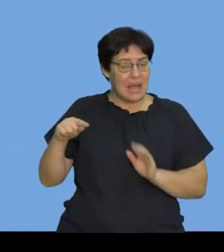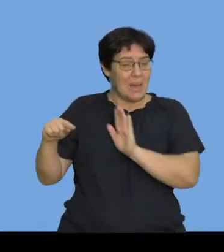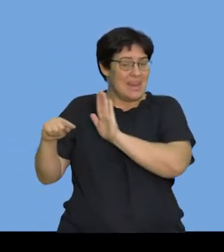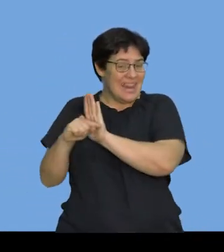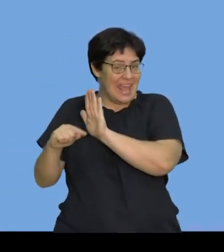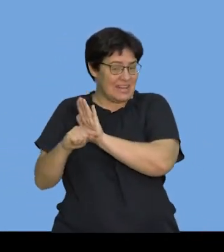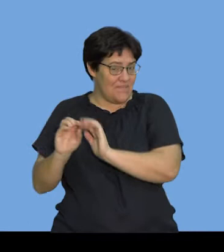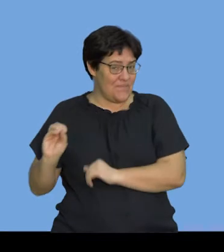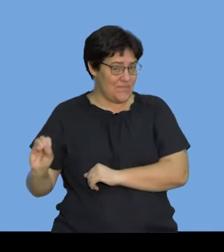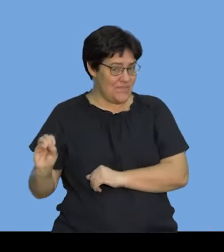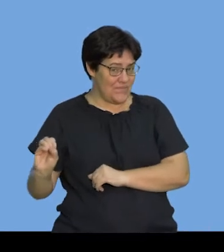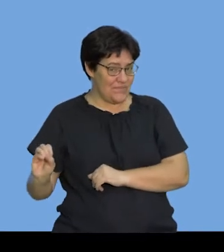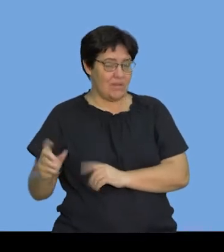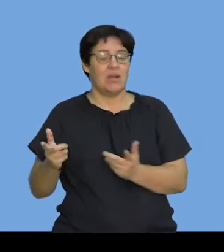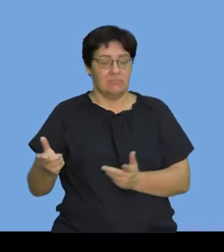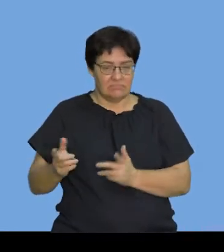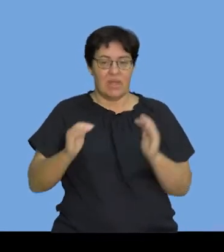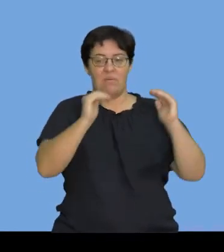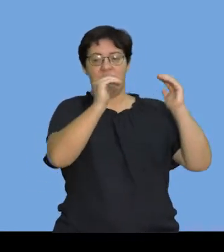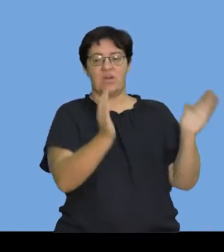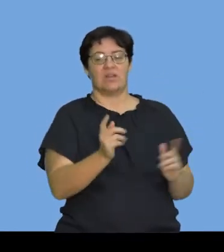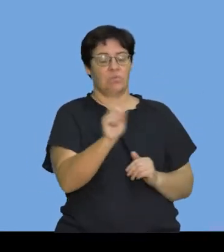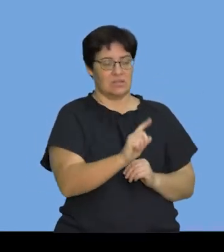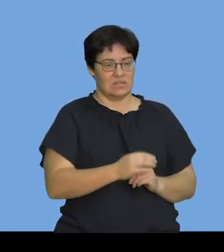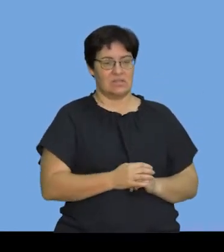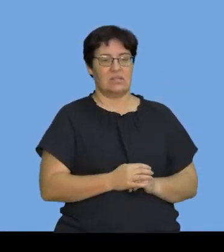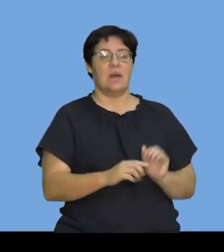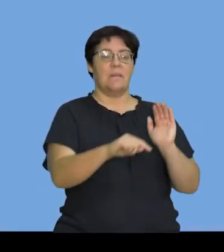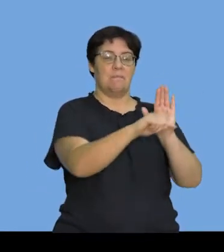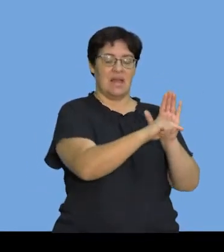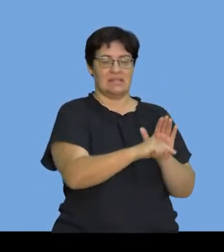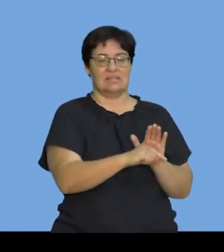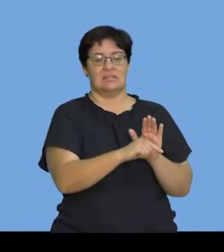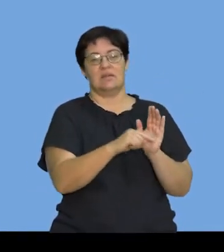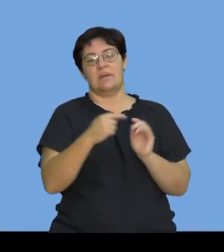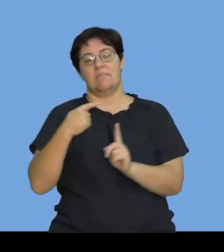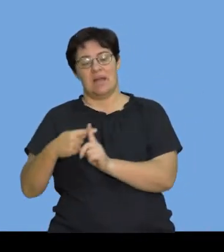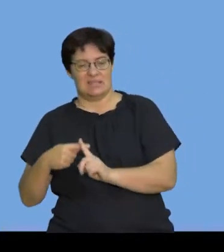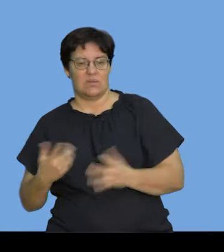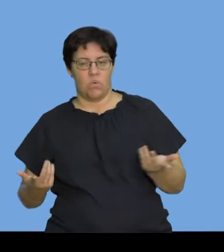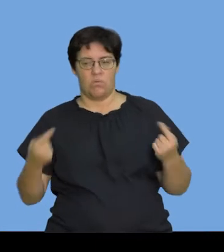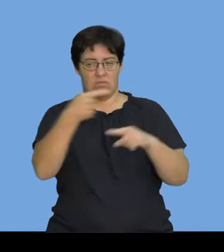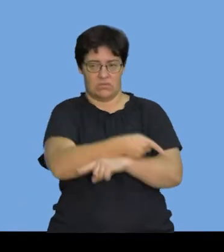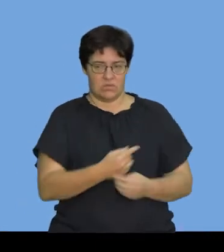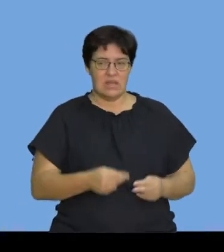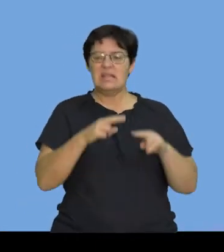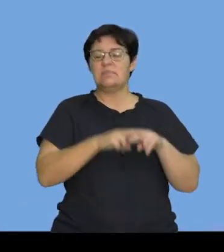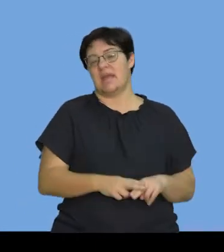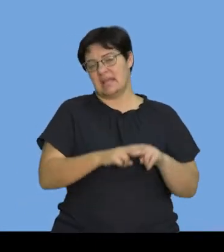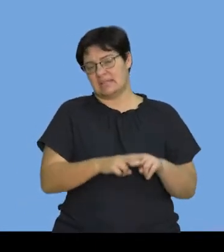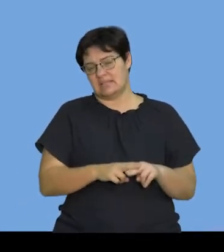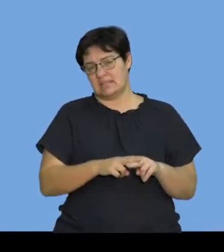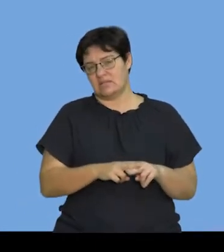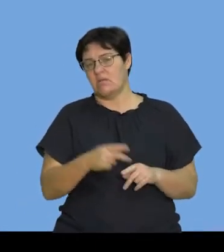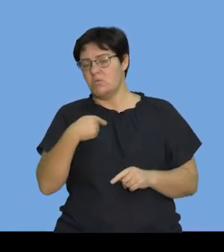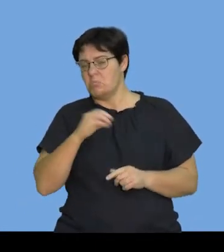negative, your brackets will then be a plus and a minus or a minus and a plus, depending on which one you